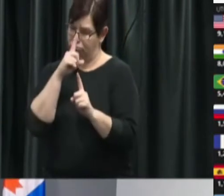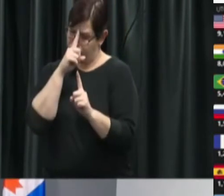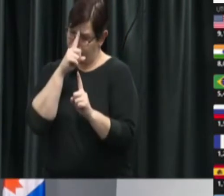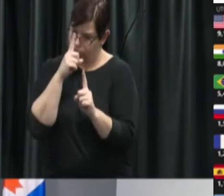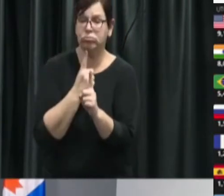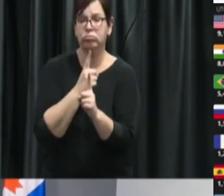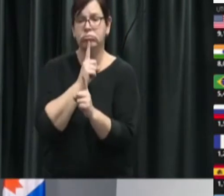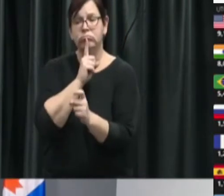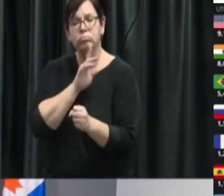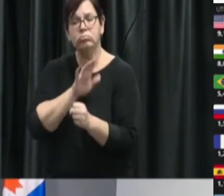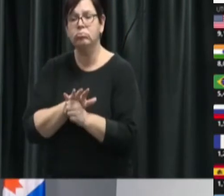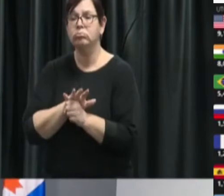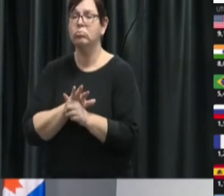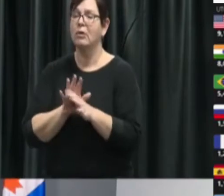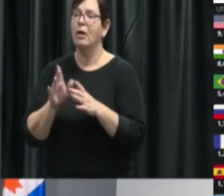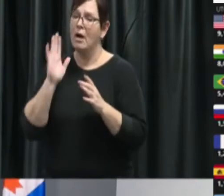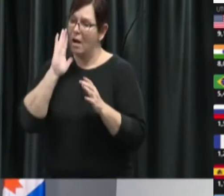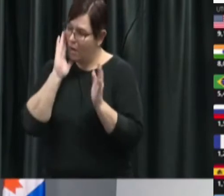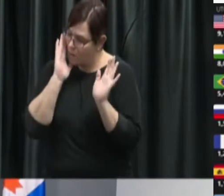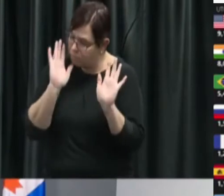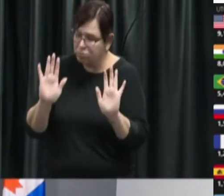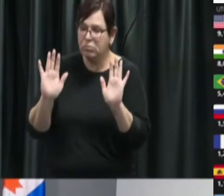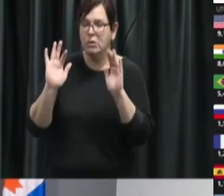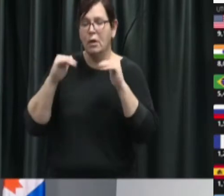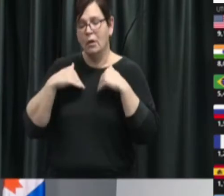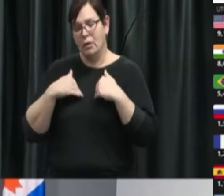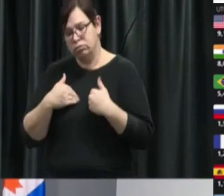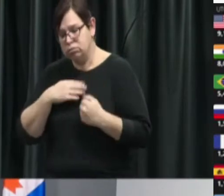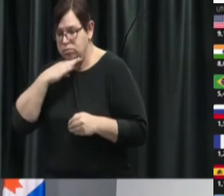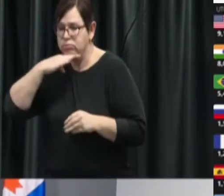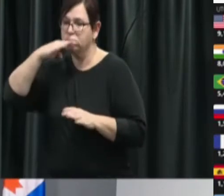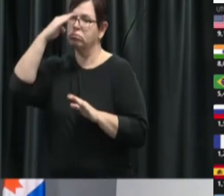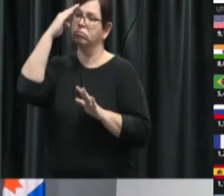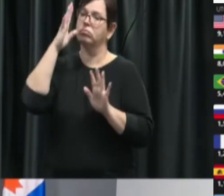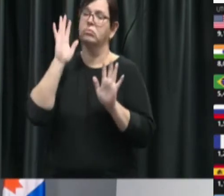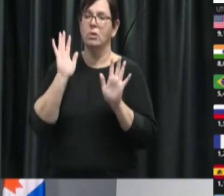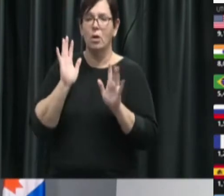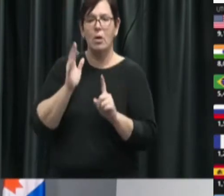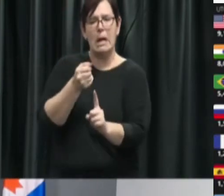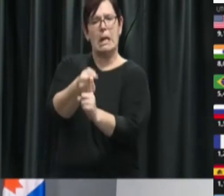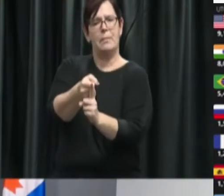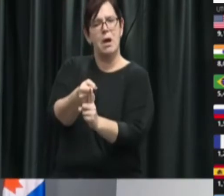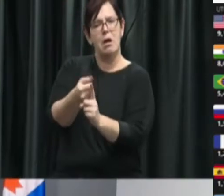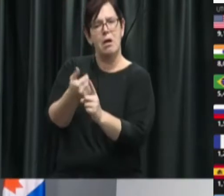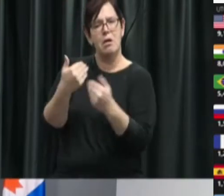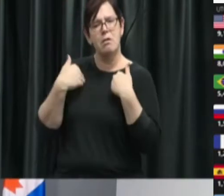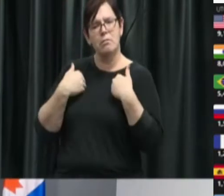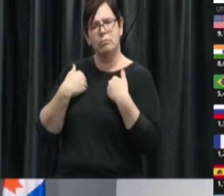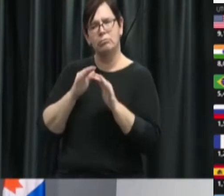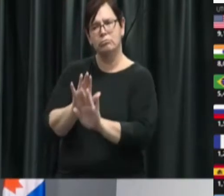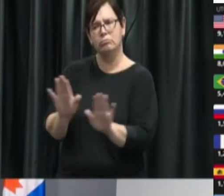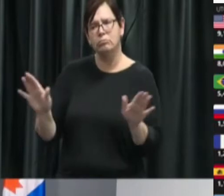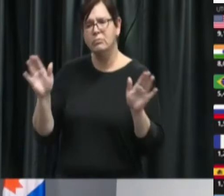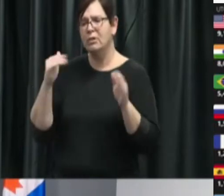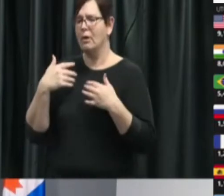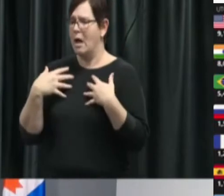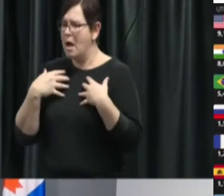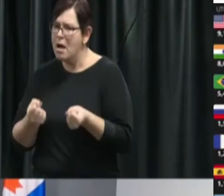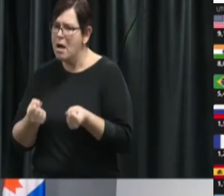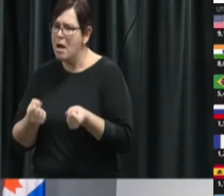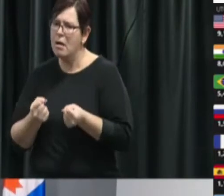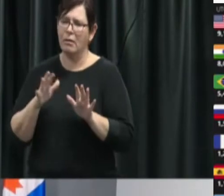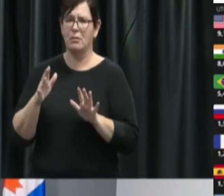have certainly been health impacts across the board. You've heard that which we've spoken about in the northwest of the city,